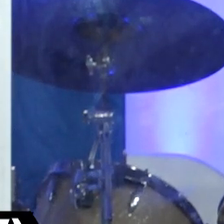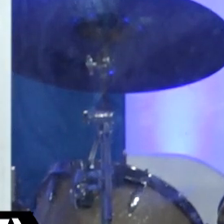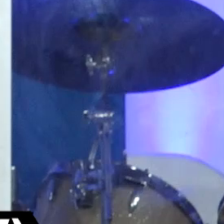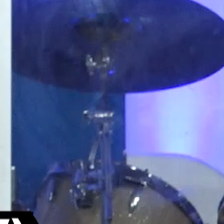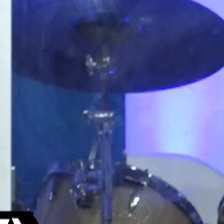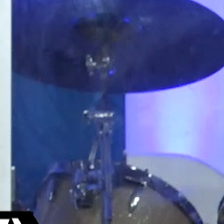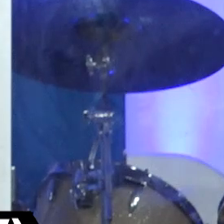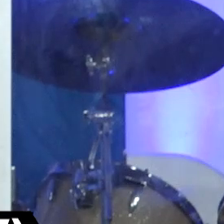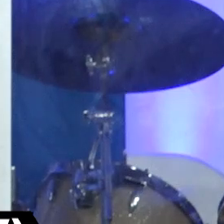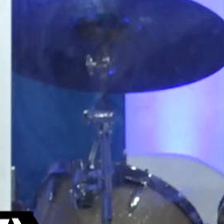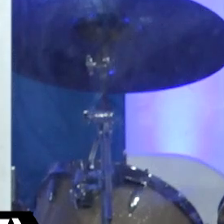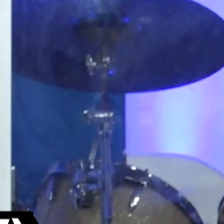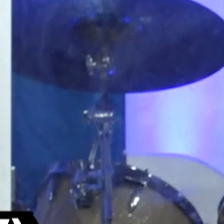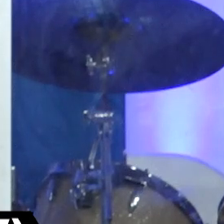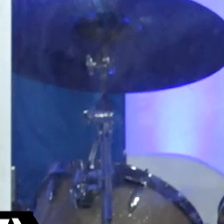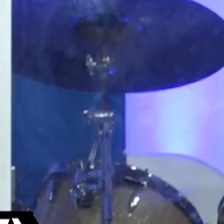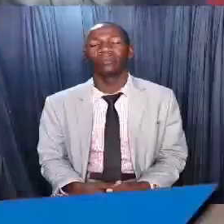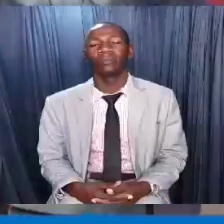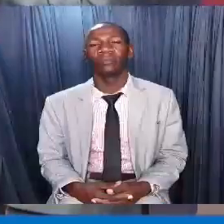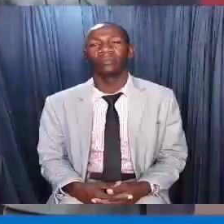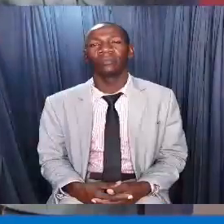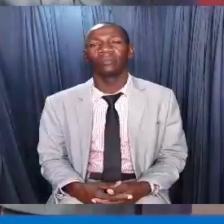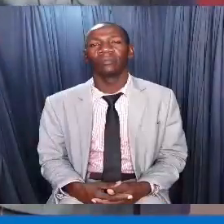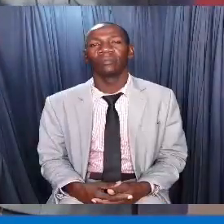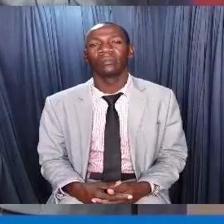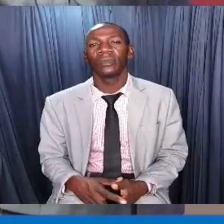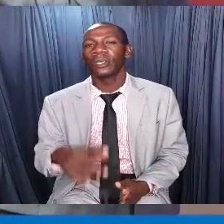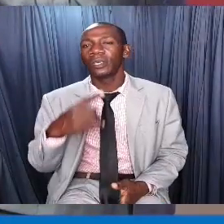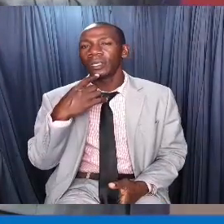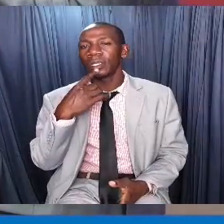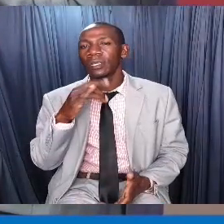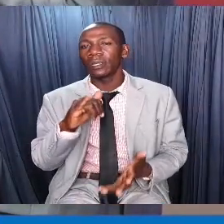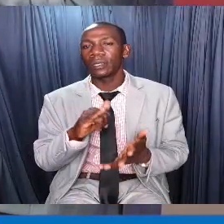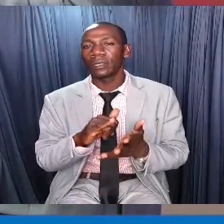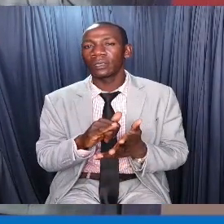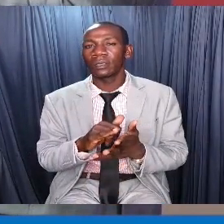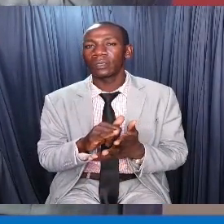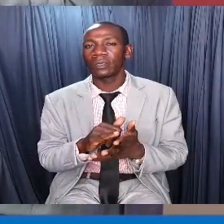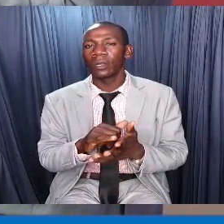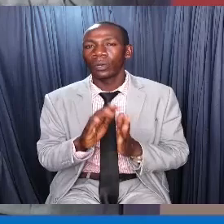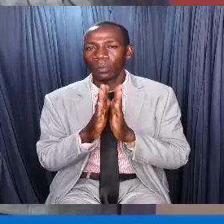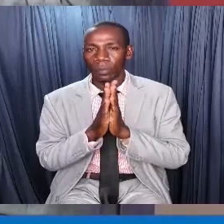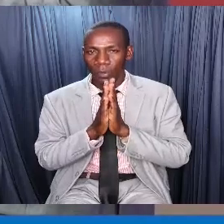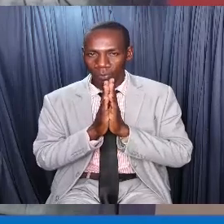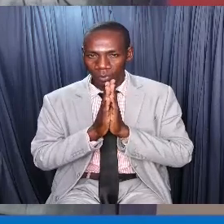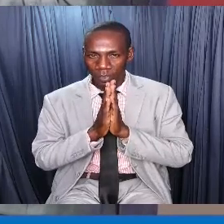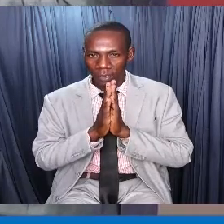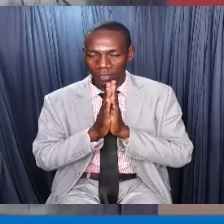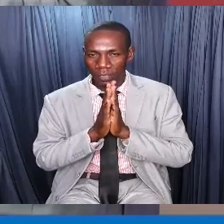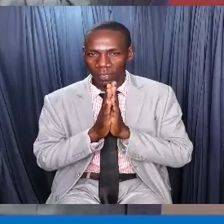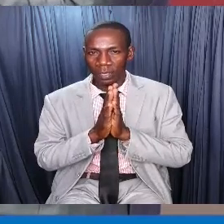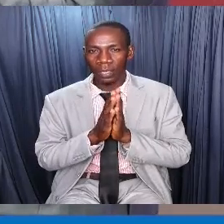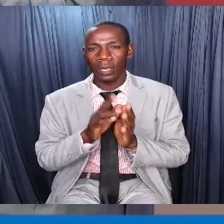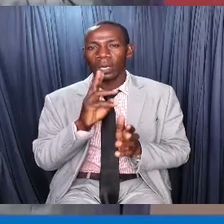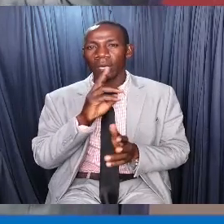give good things to them that ask him? Anasema, he says, ombeni, you ask,